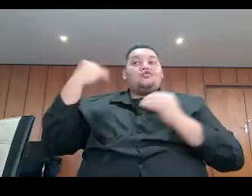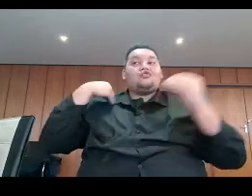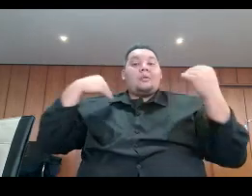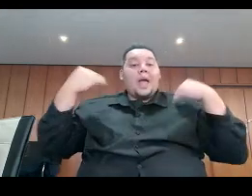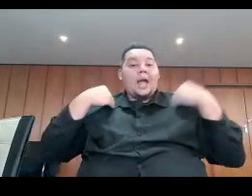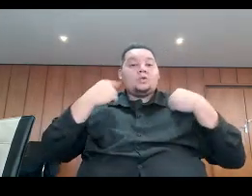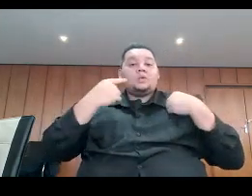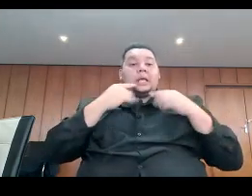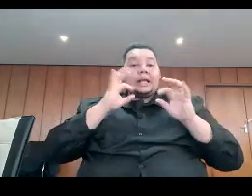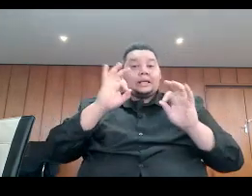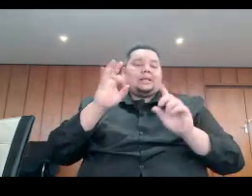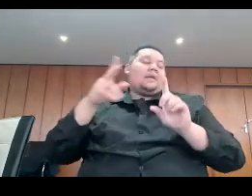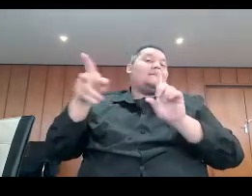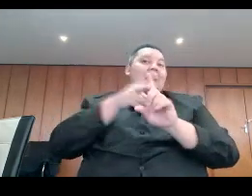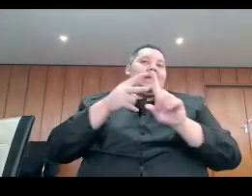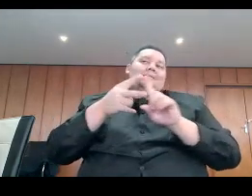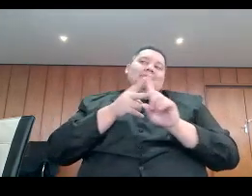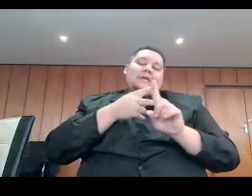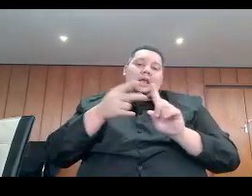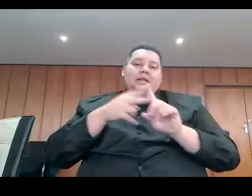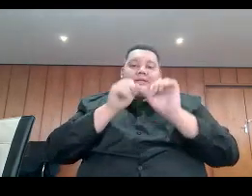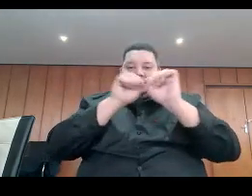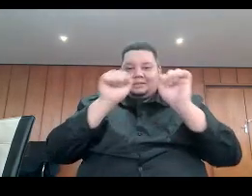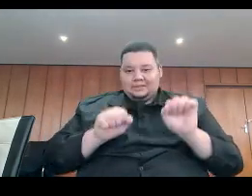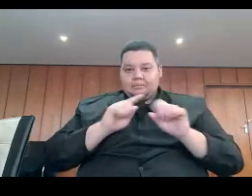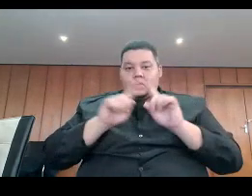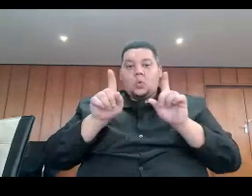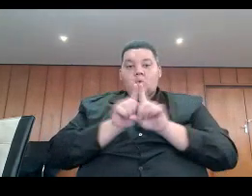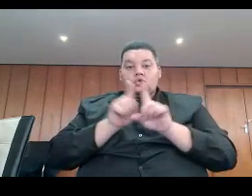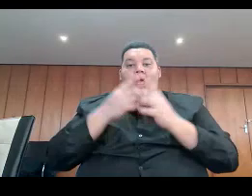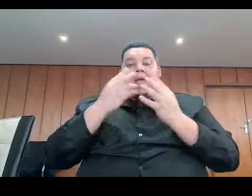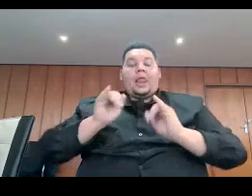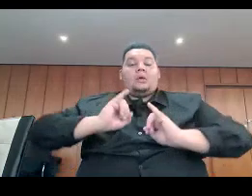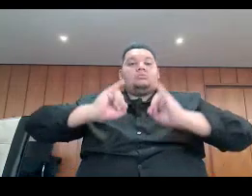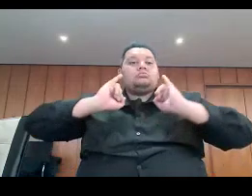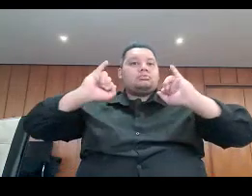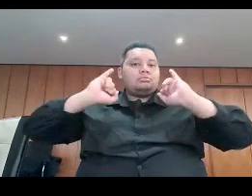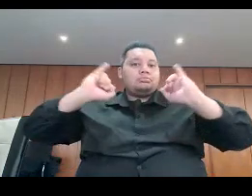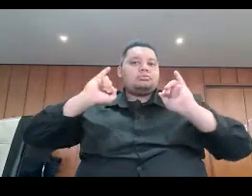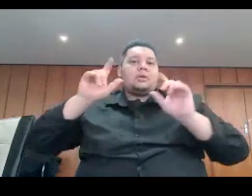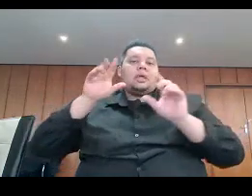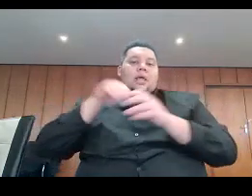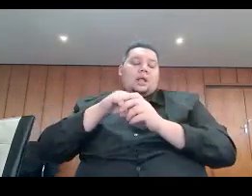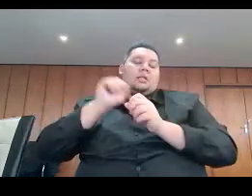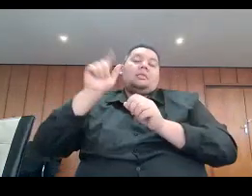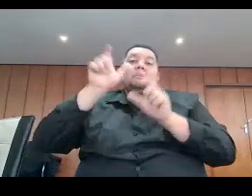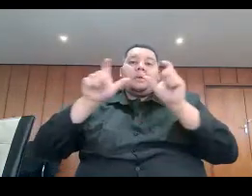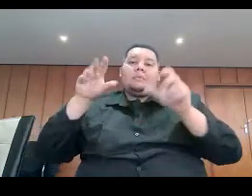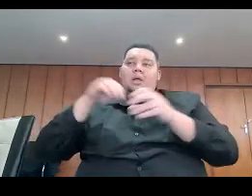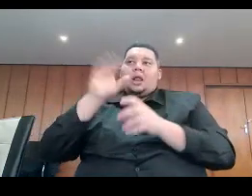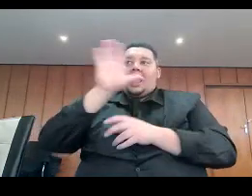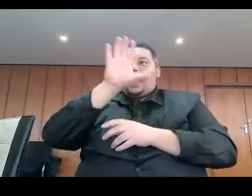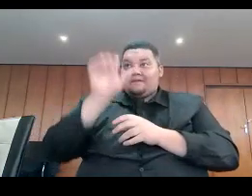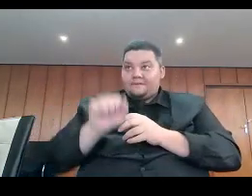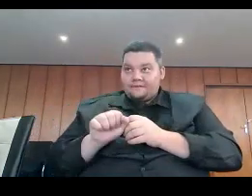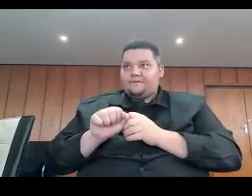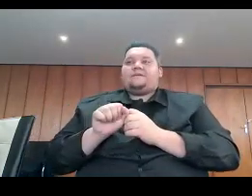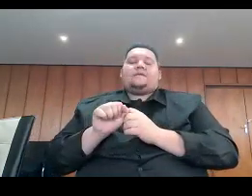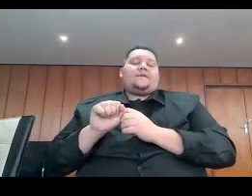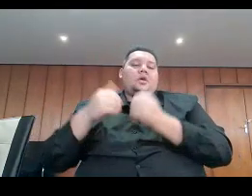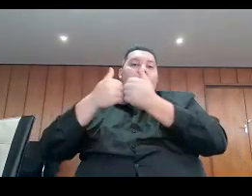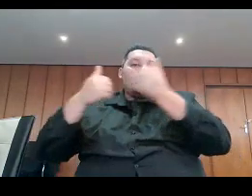this was a violent system and it had a very heavy hand to play in the disablement of people in Africa. Disablement in